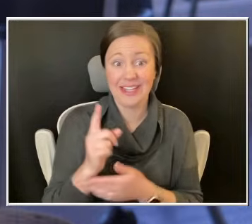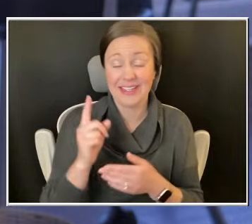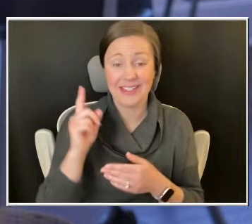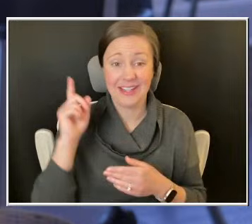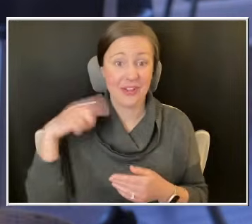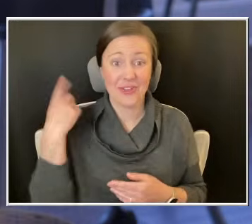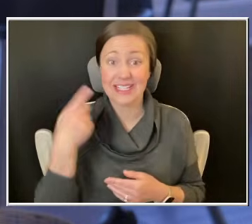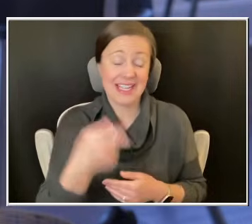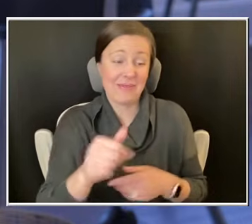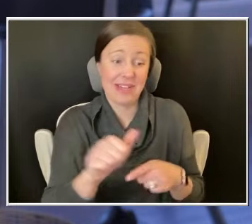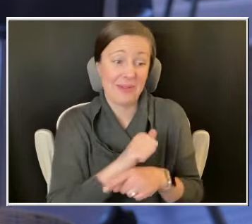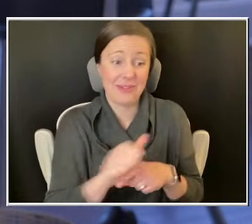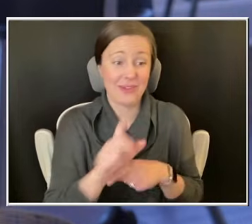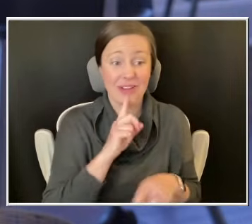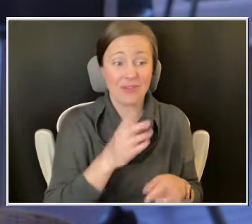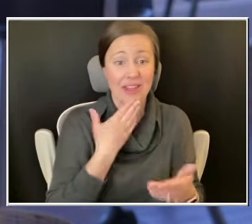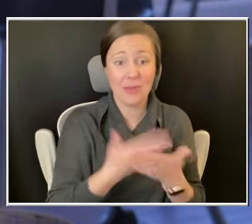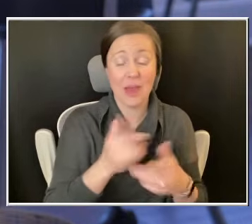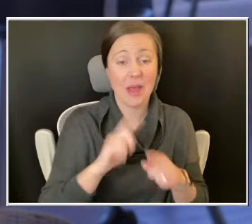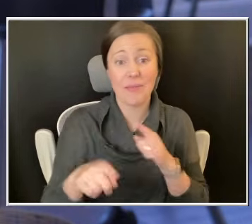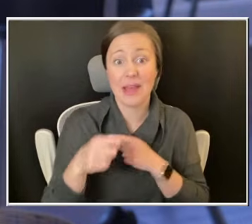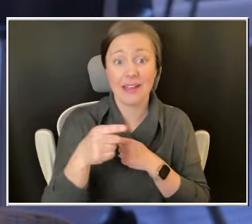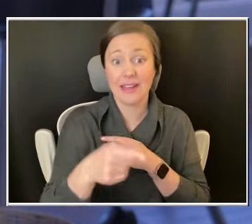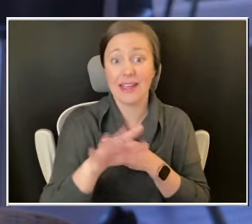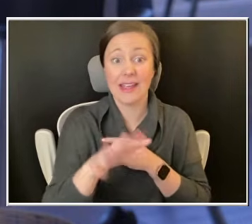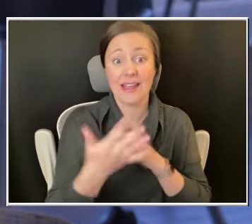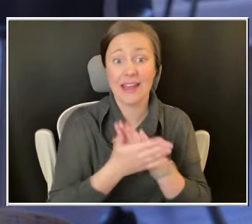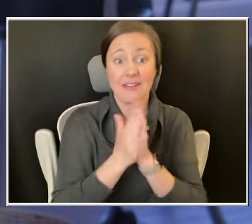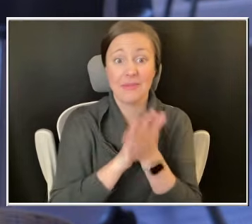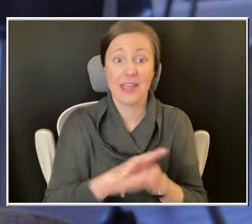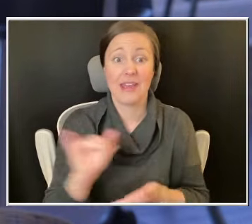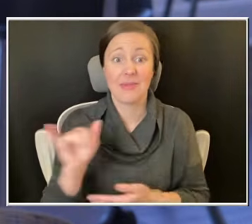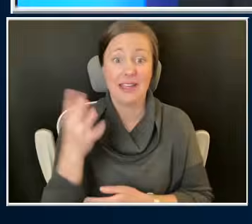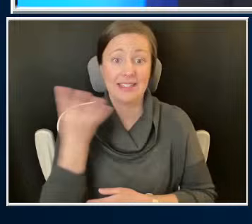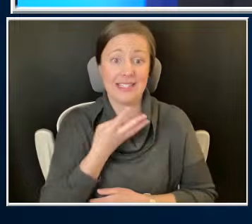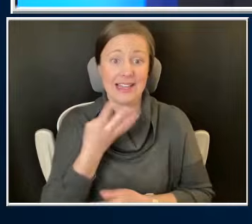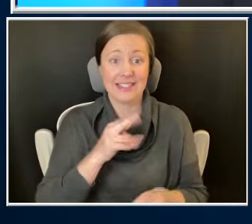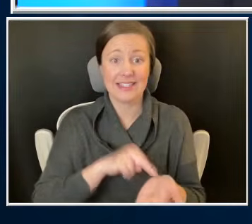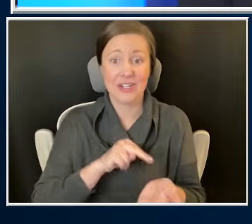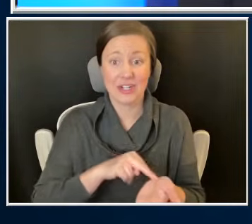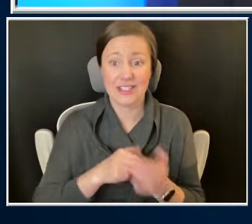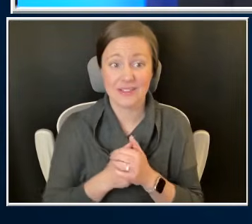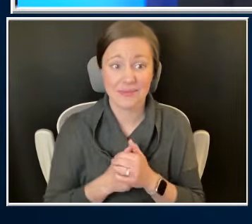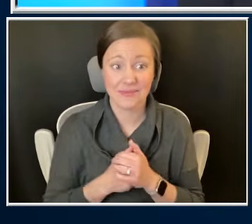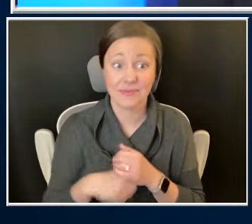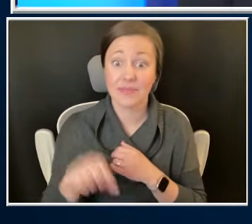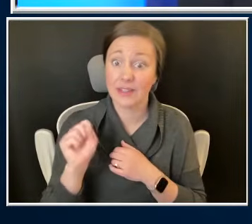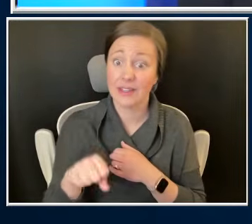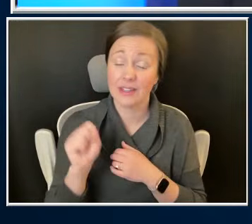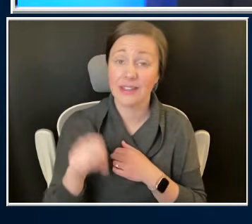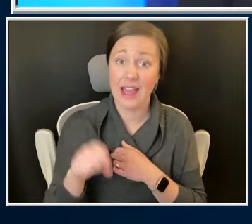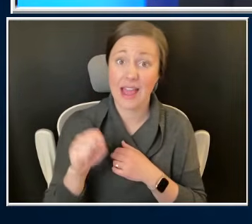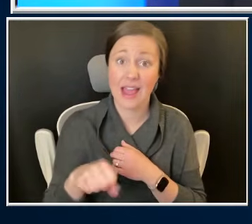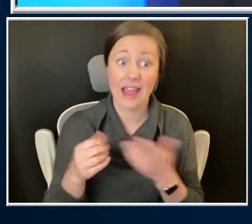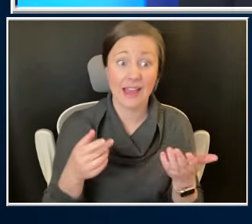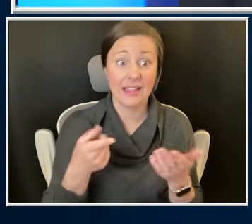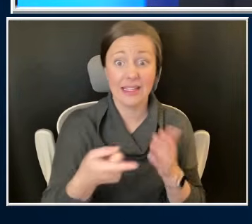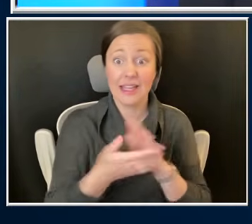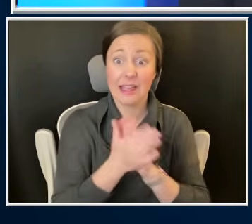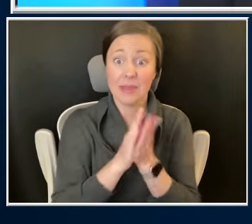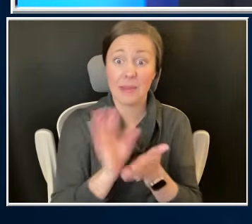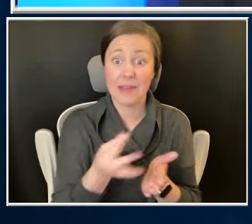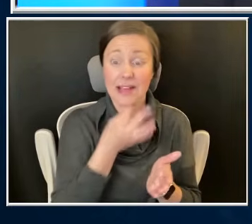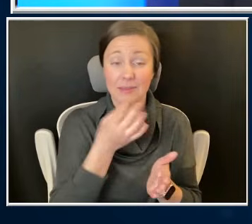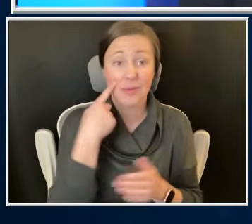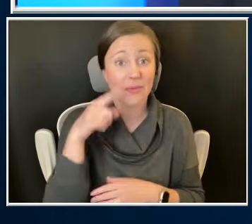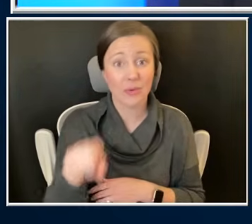well, but he kind of became a dialysis nurse. Yeah, he became an expert for you, and this has been